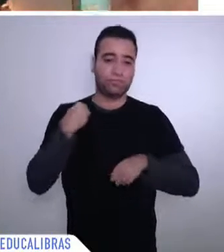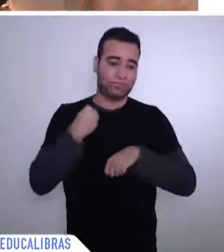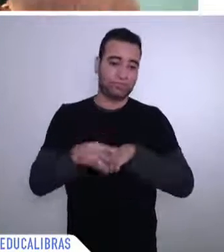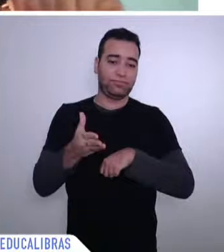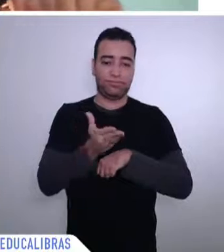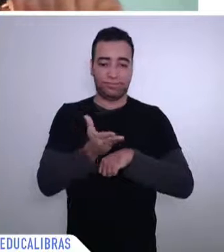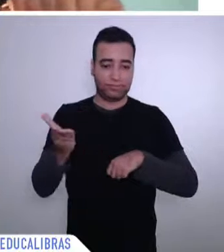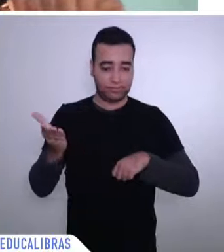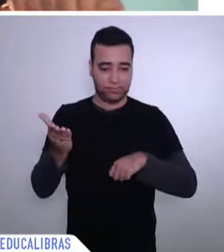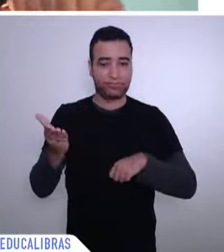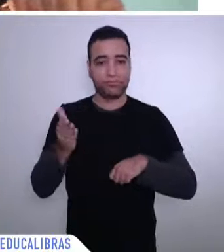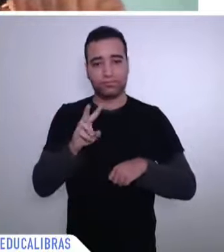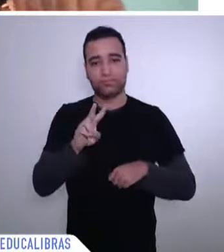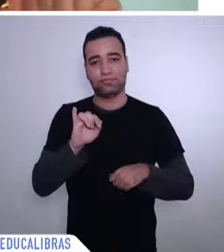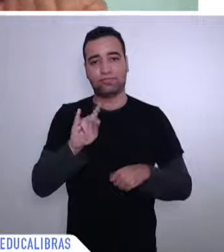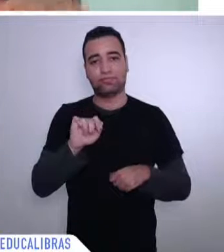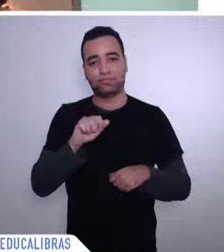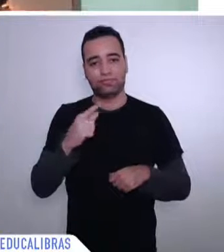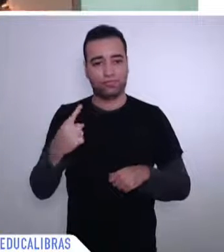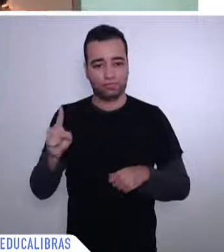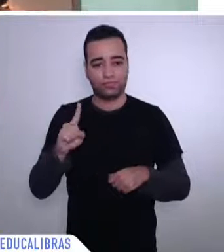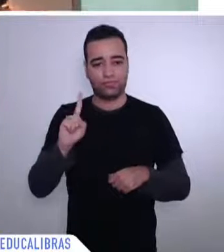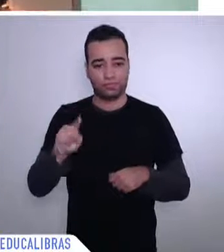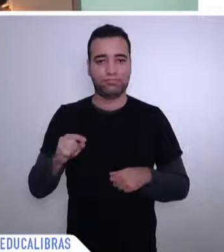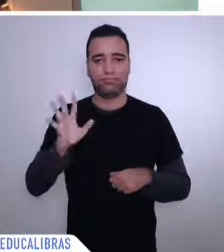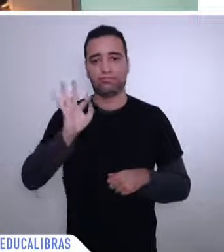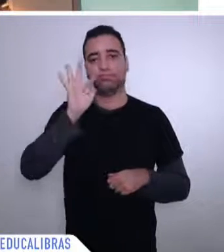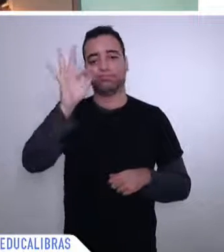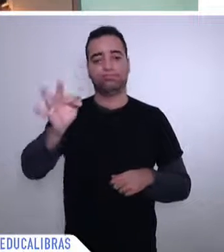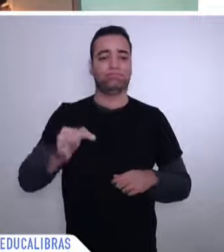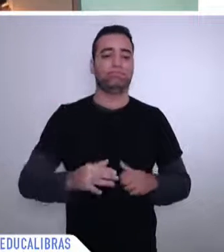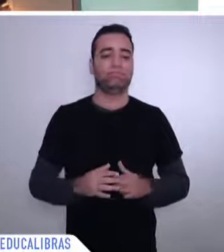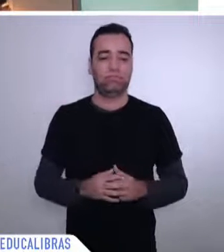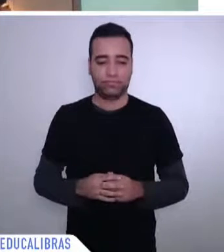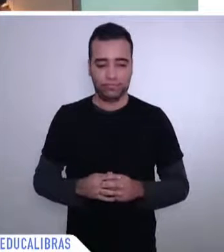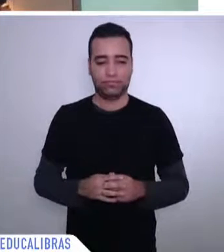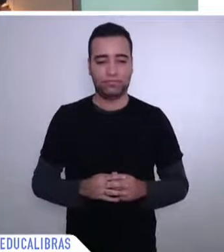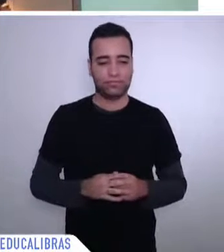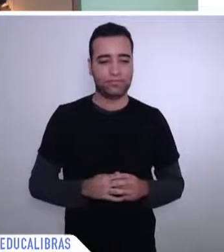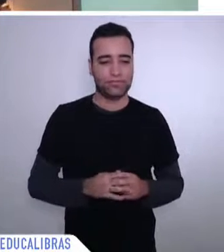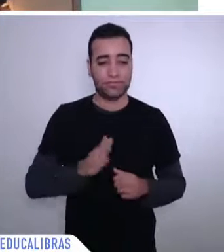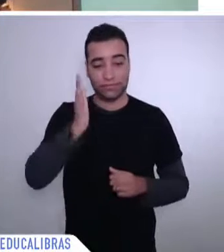is our historical moment. The turning is the future.